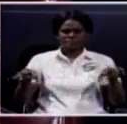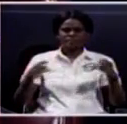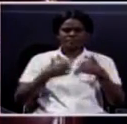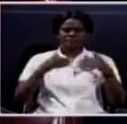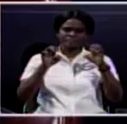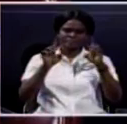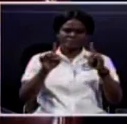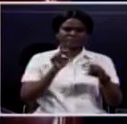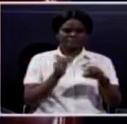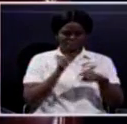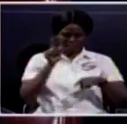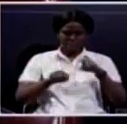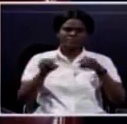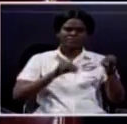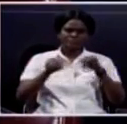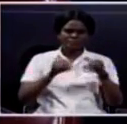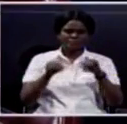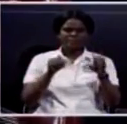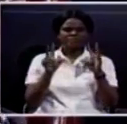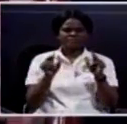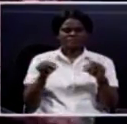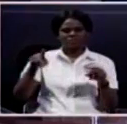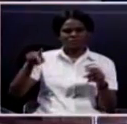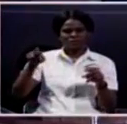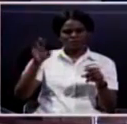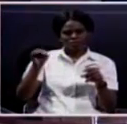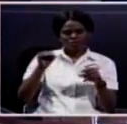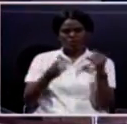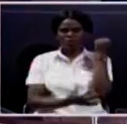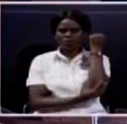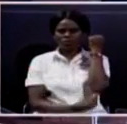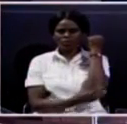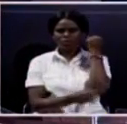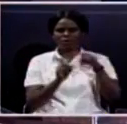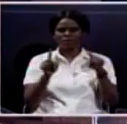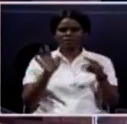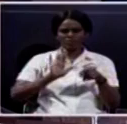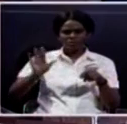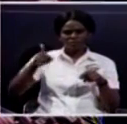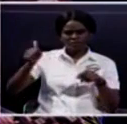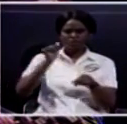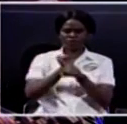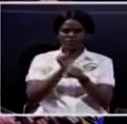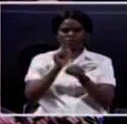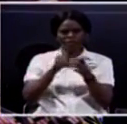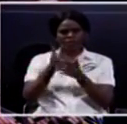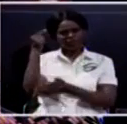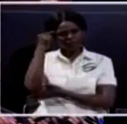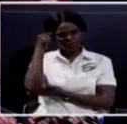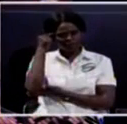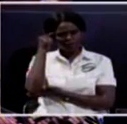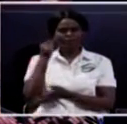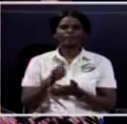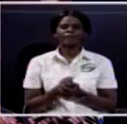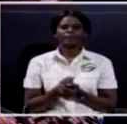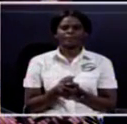education? We cannot manage the system like that. Pro-poor, yes, but where's your part of the role as government? Very good.